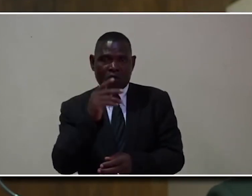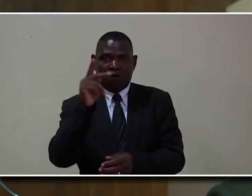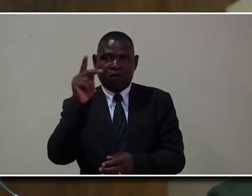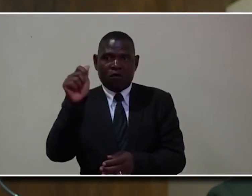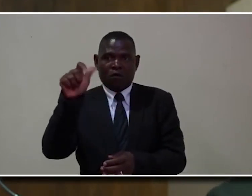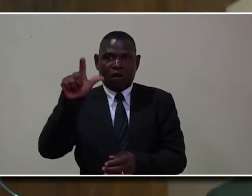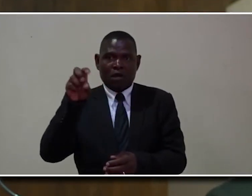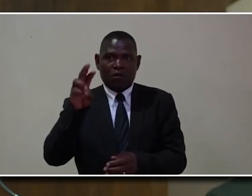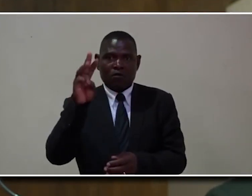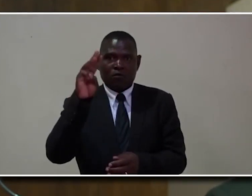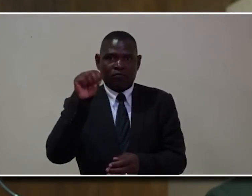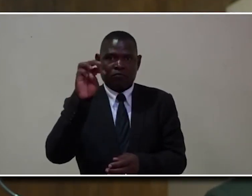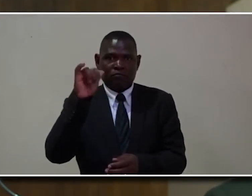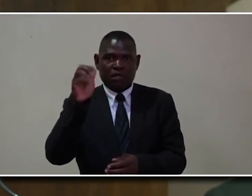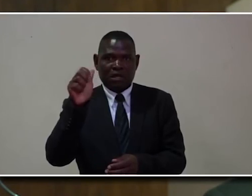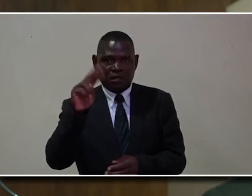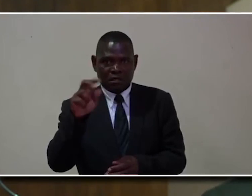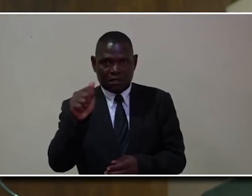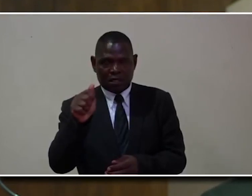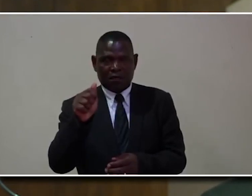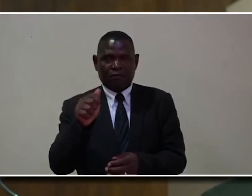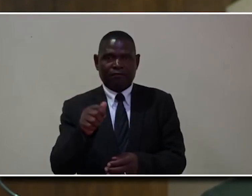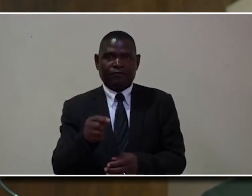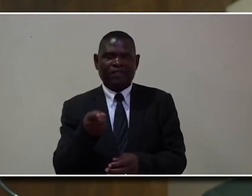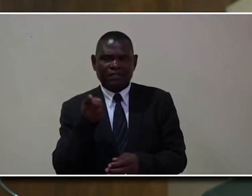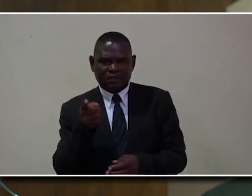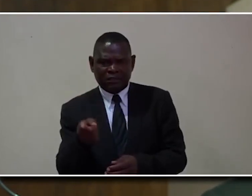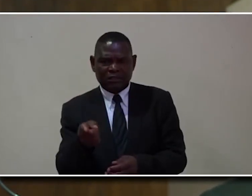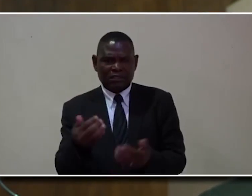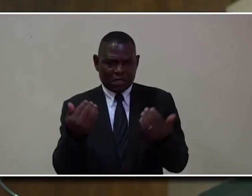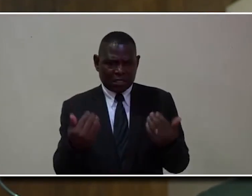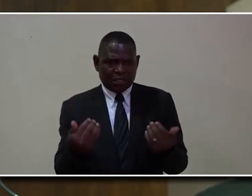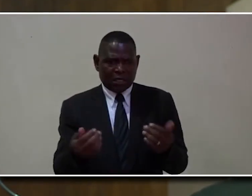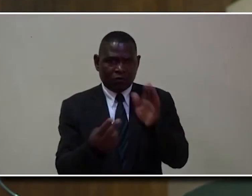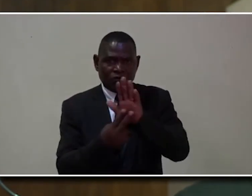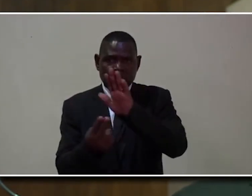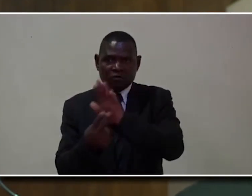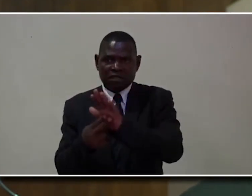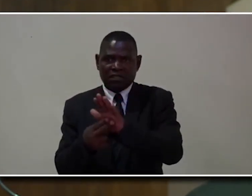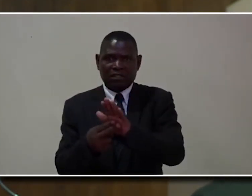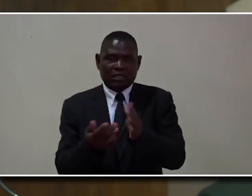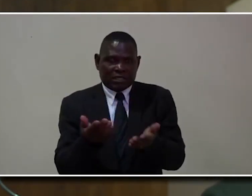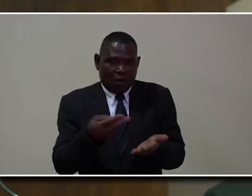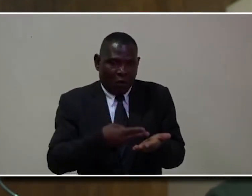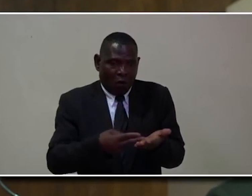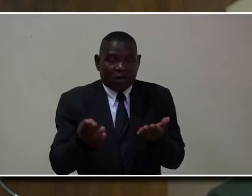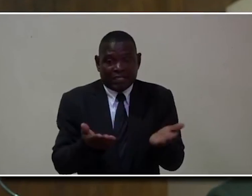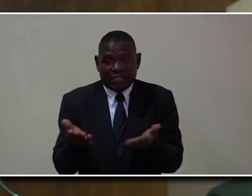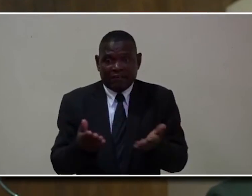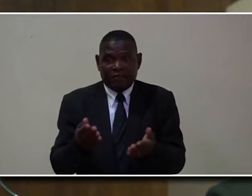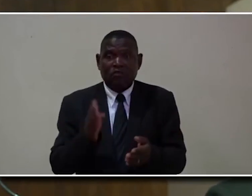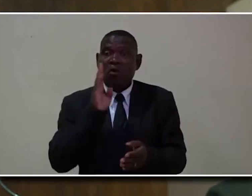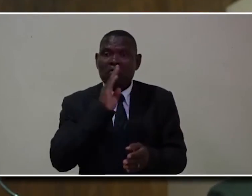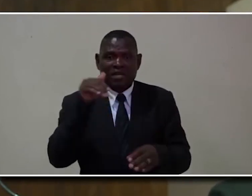Oscar Kalumiana. This live broadcast of divine service will be conducted in English. Kufarisa kwa mapempero oyera